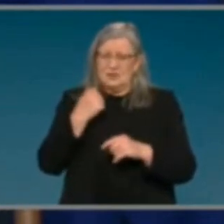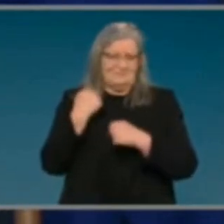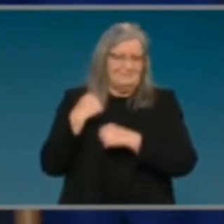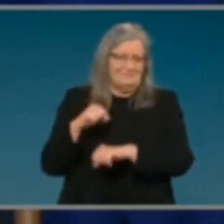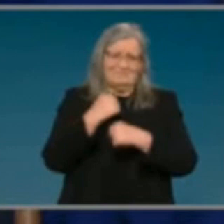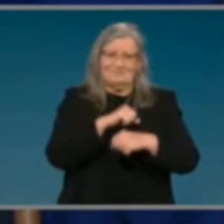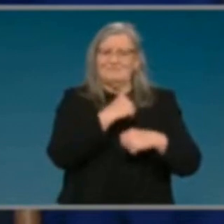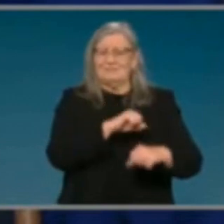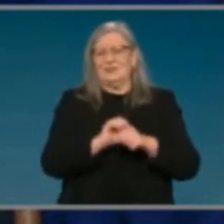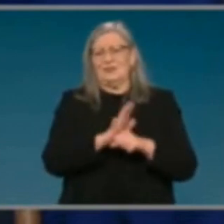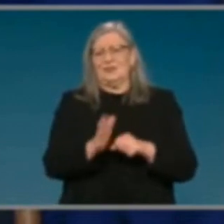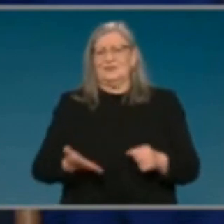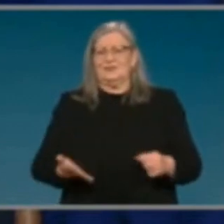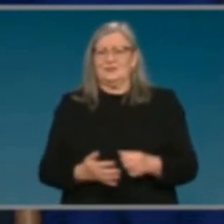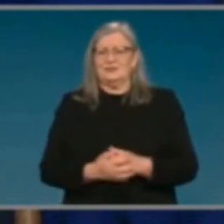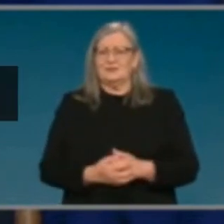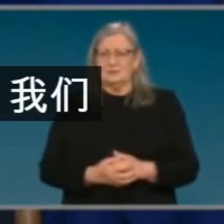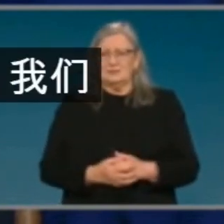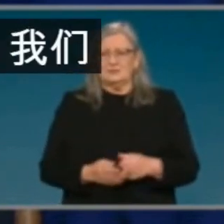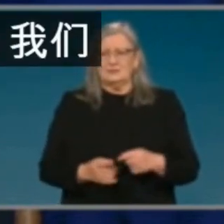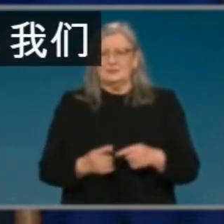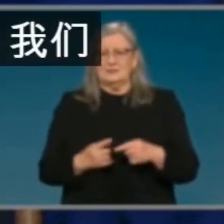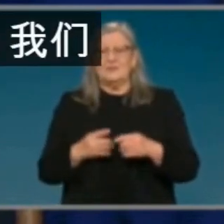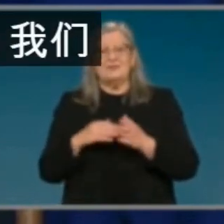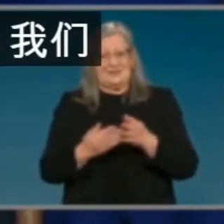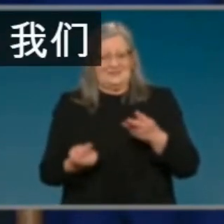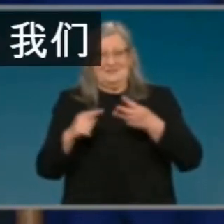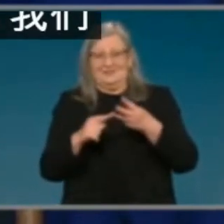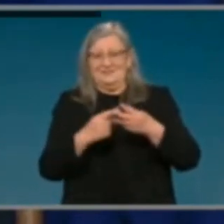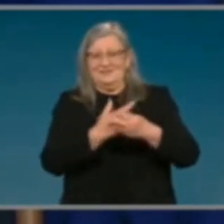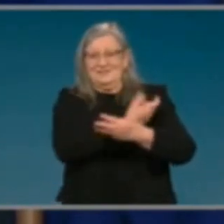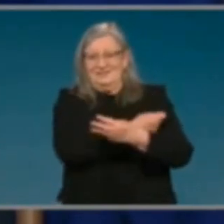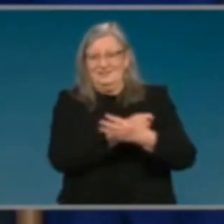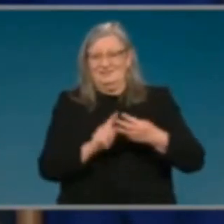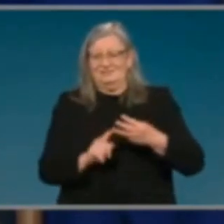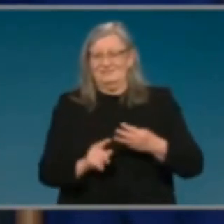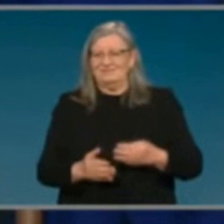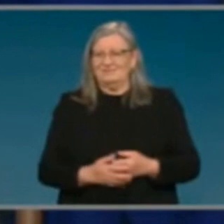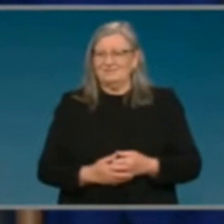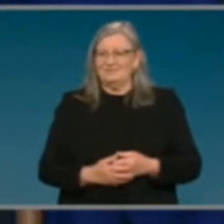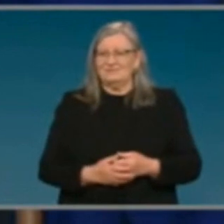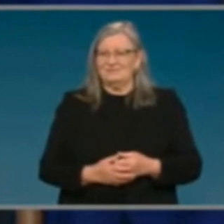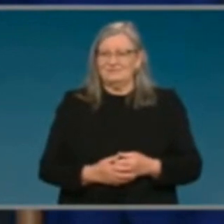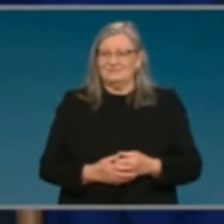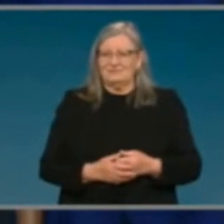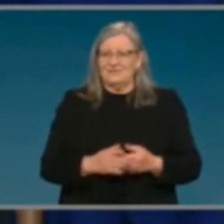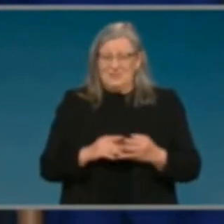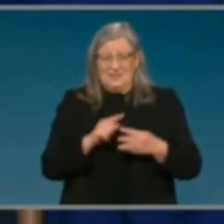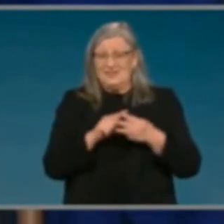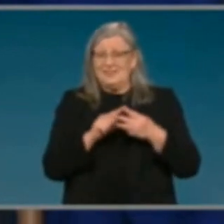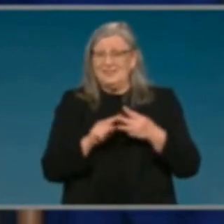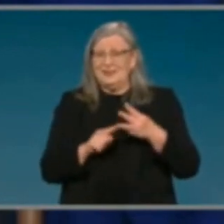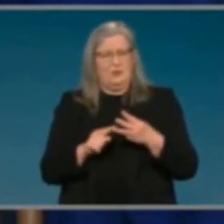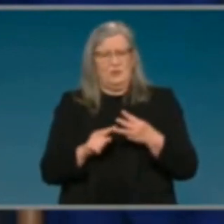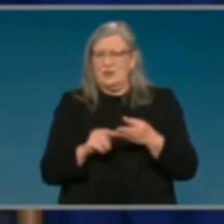rollout of the vaccine as our three things that we've got in Australia to protect us against the virus. So that's a matter for the same discussion that we've